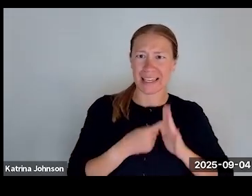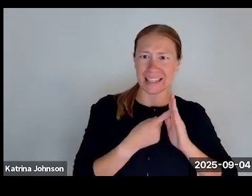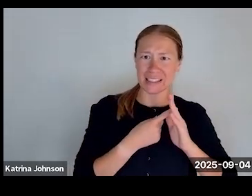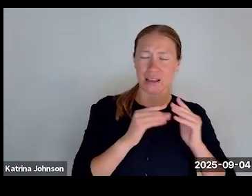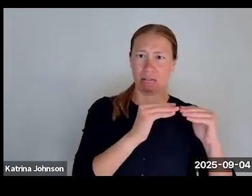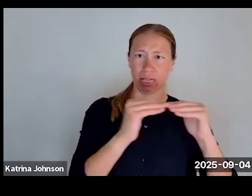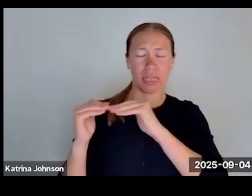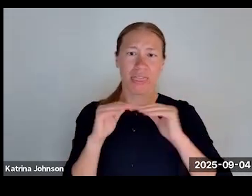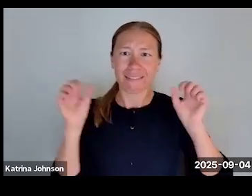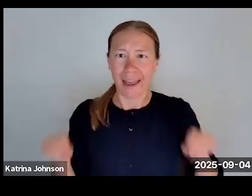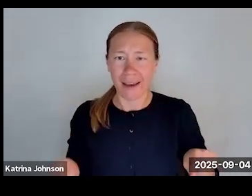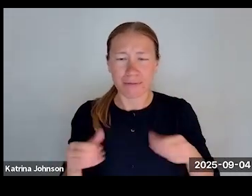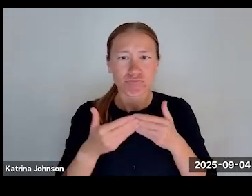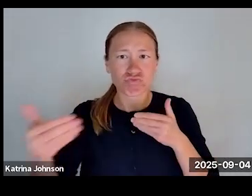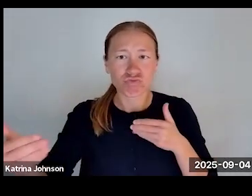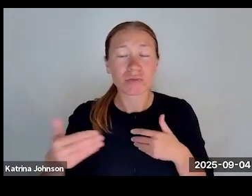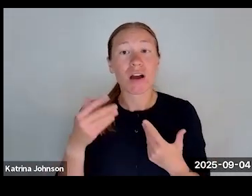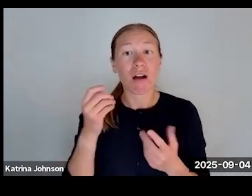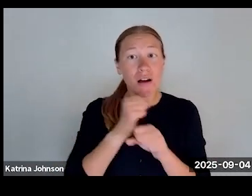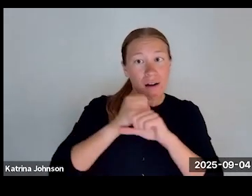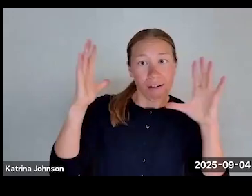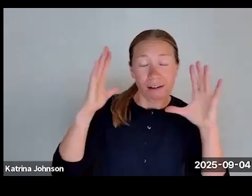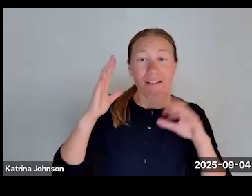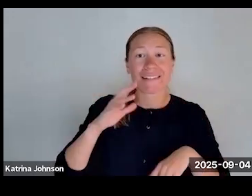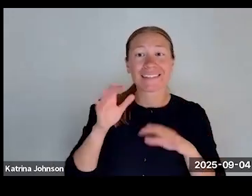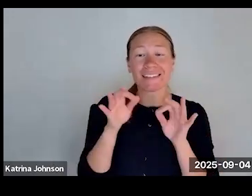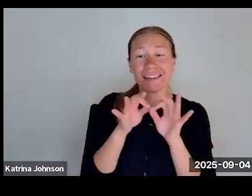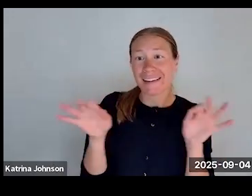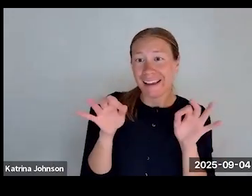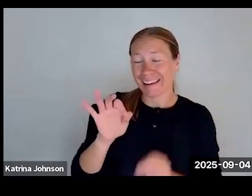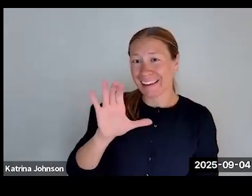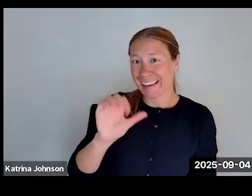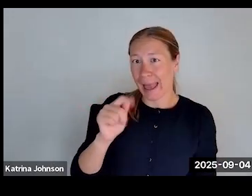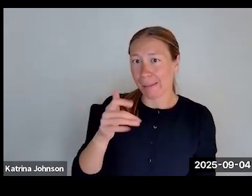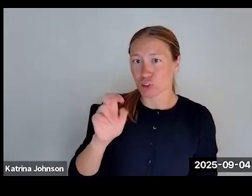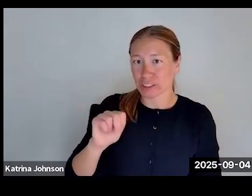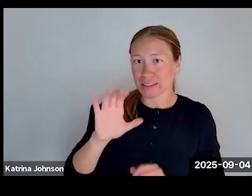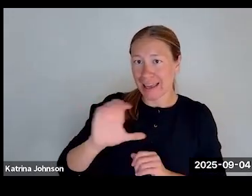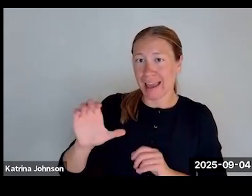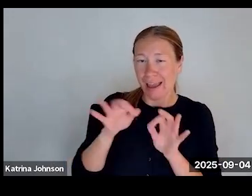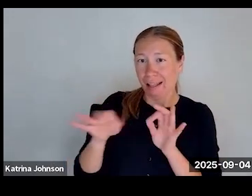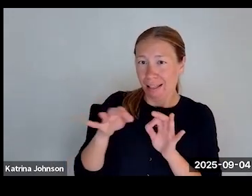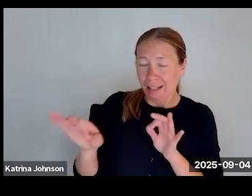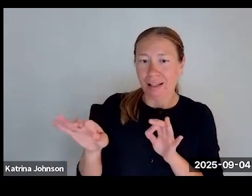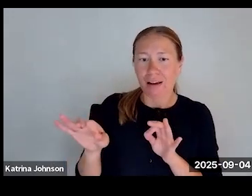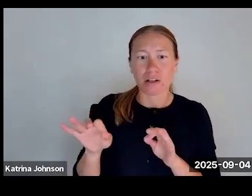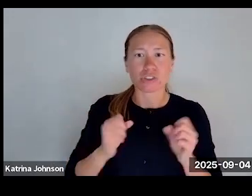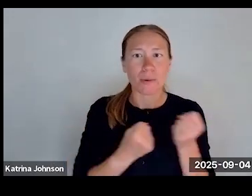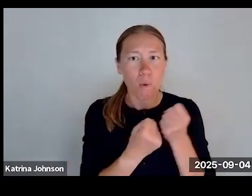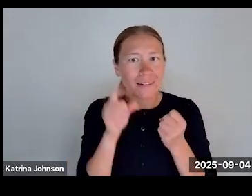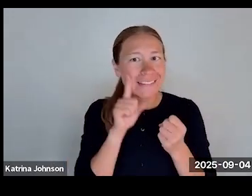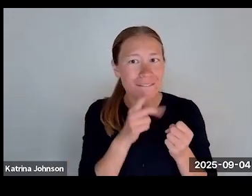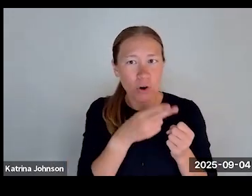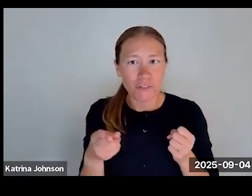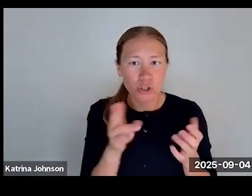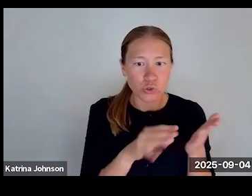Think about captions. Yes, they support deaf and hard of hearing students, but they also help non-native English